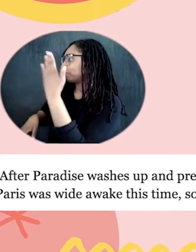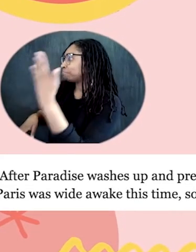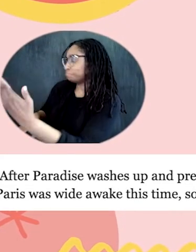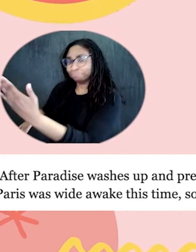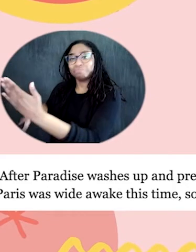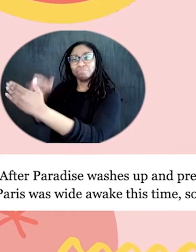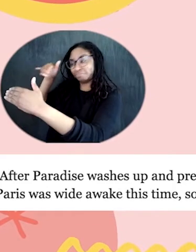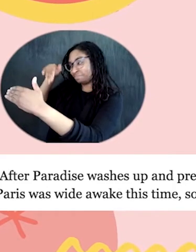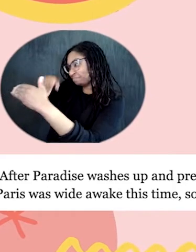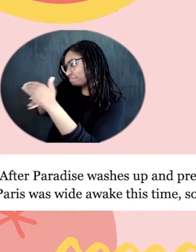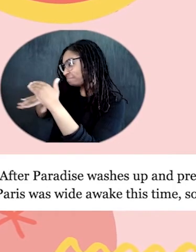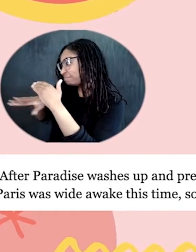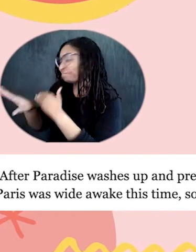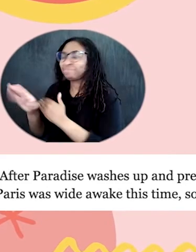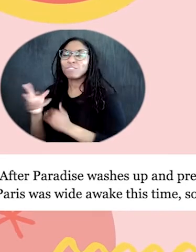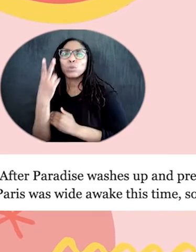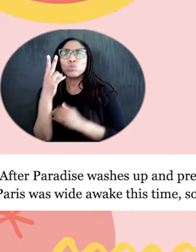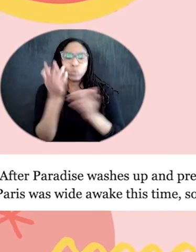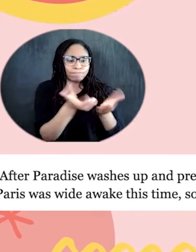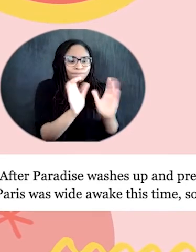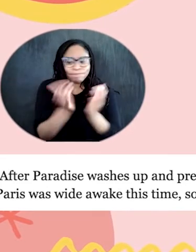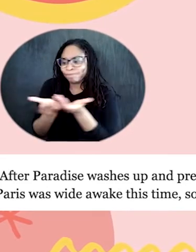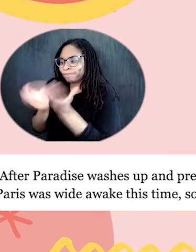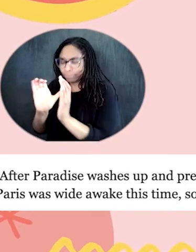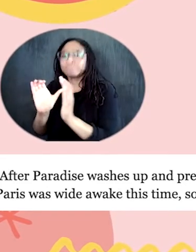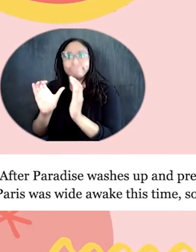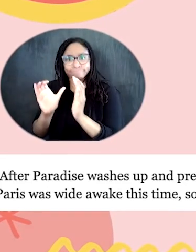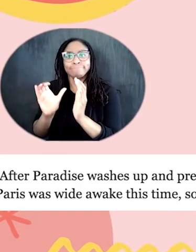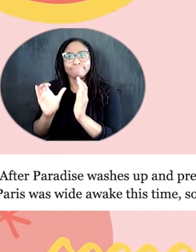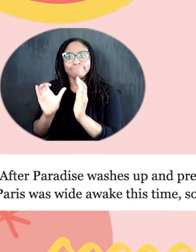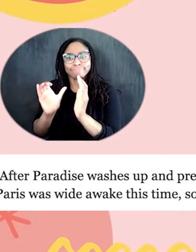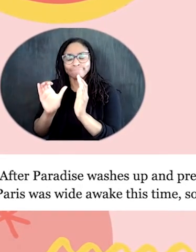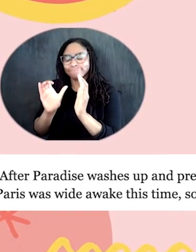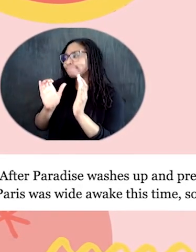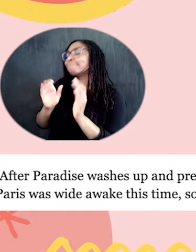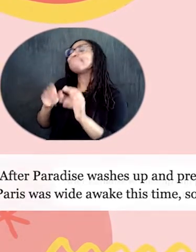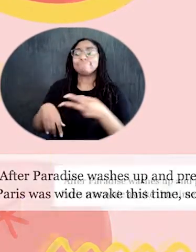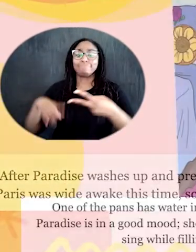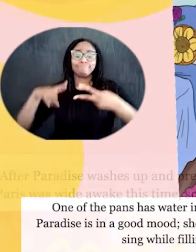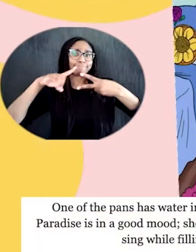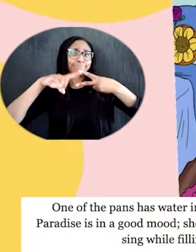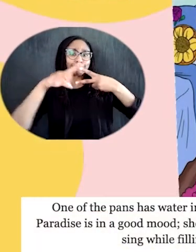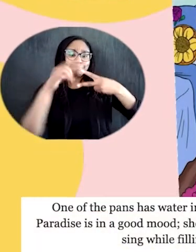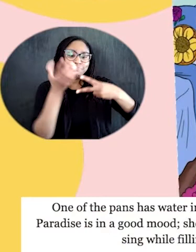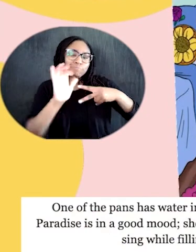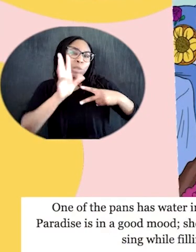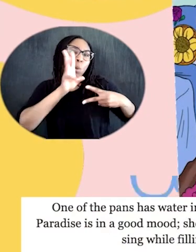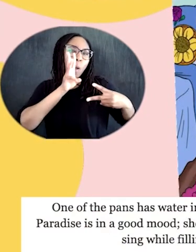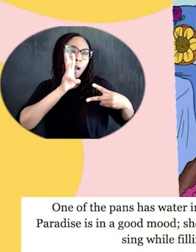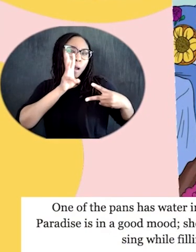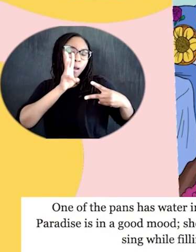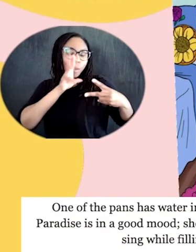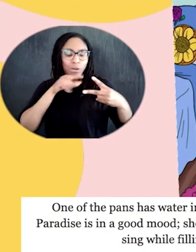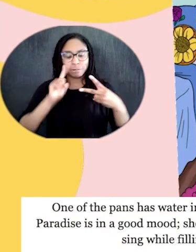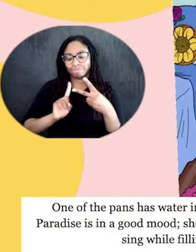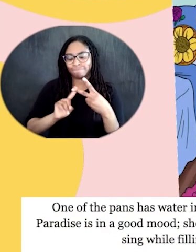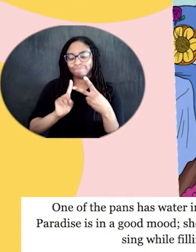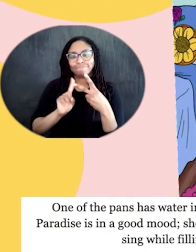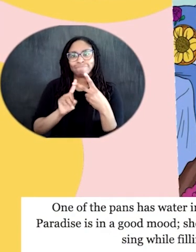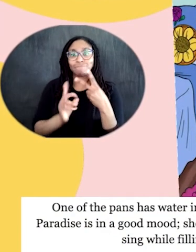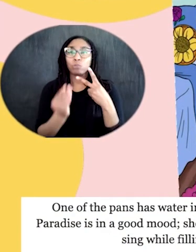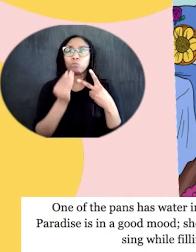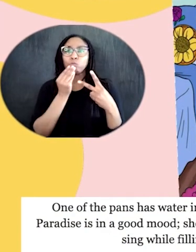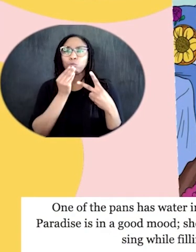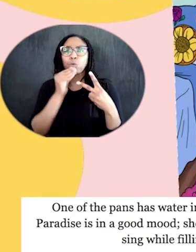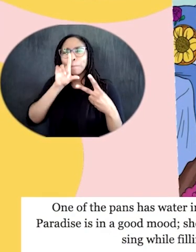door and reaches inside to get the two small pans. One of the pans has water in it.